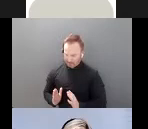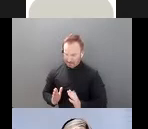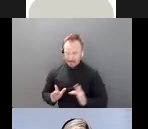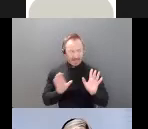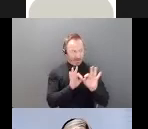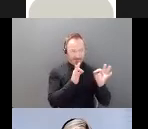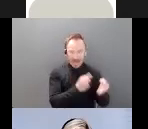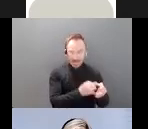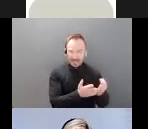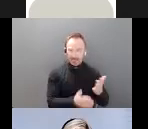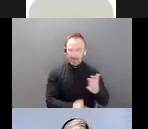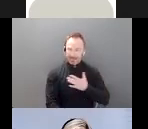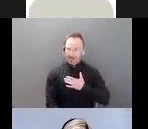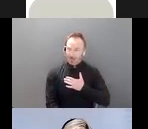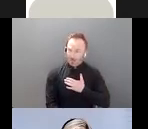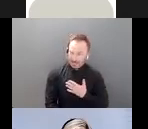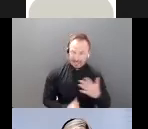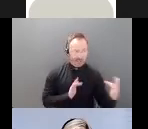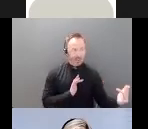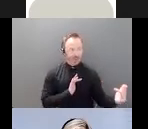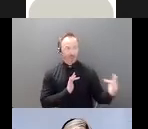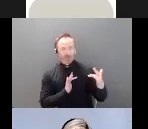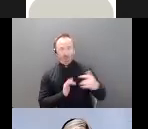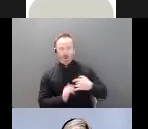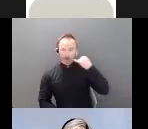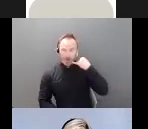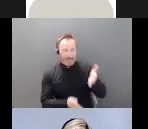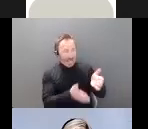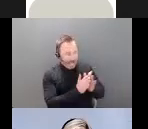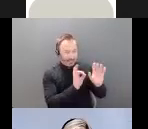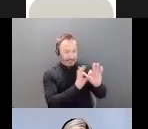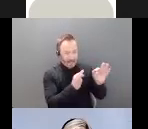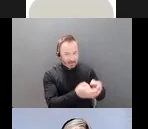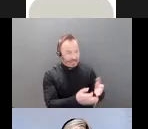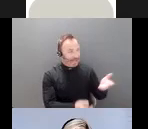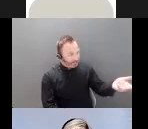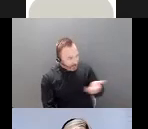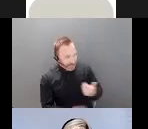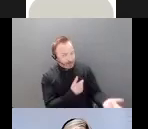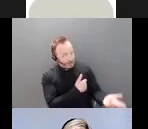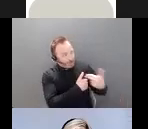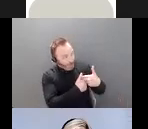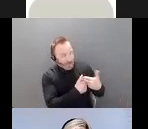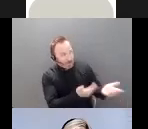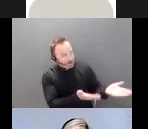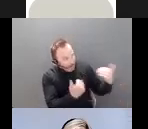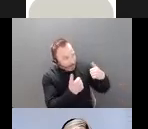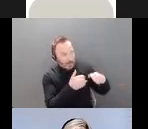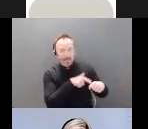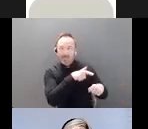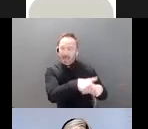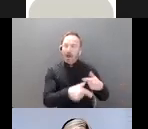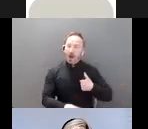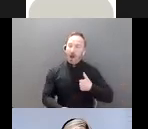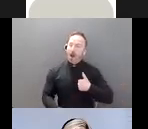to your overtures of invitation. So it's very interesting, very different than the classical standard sort of